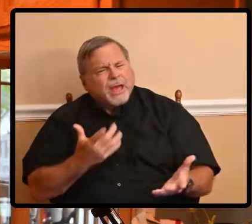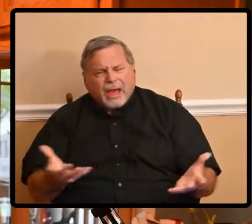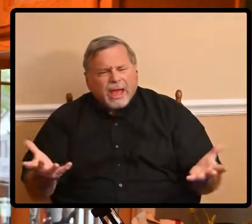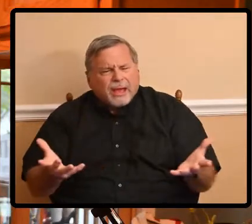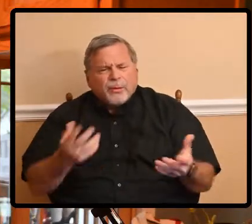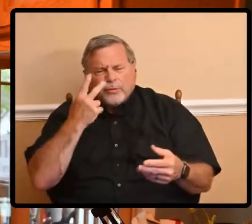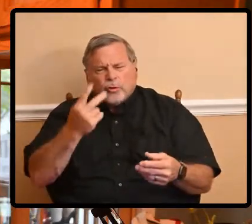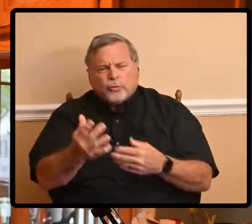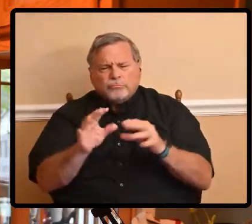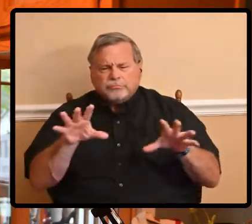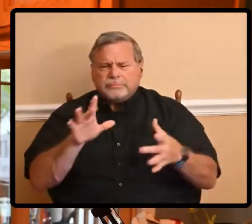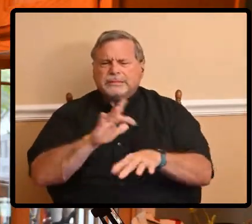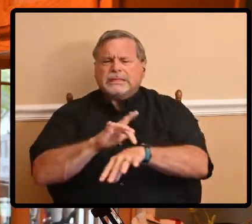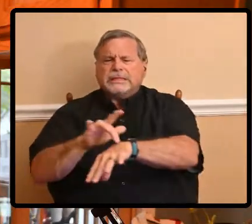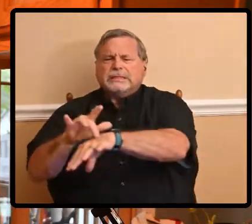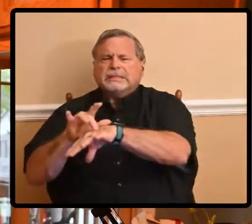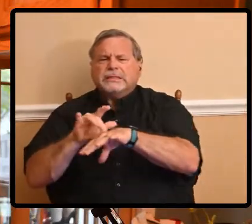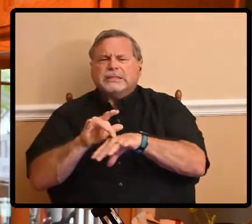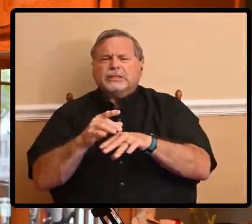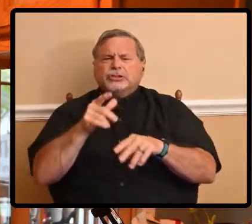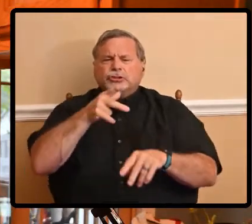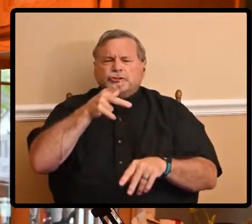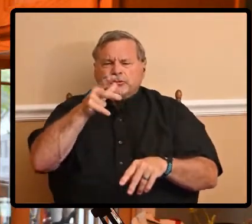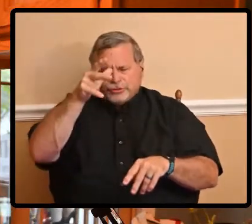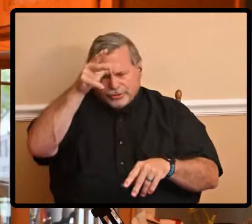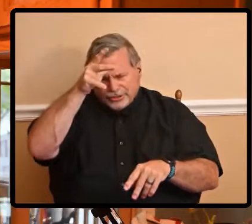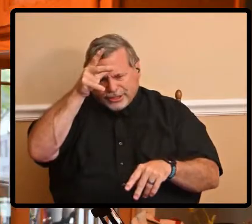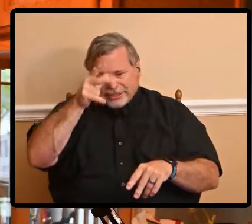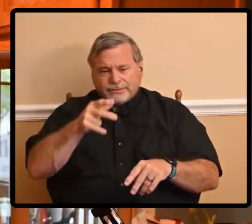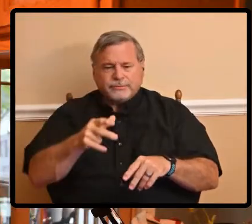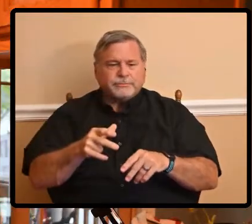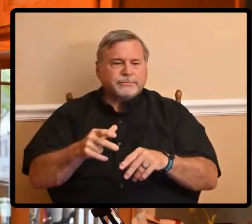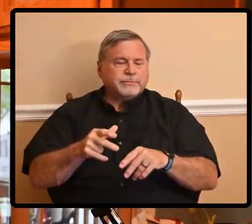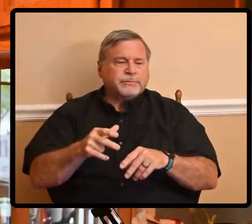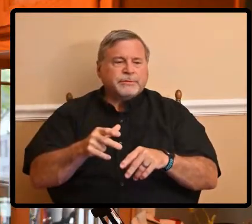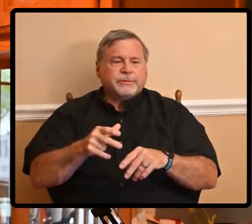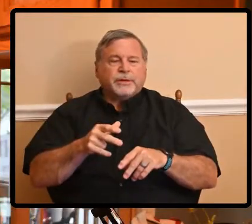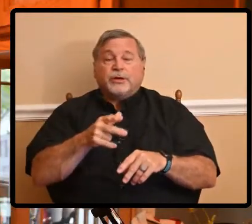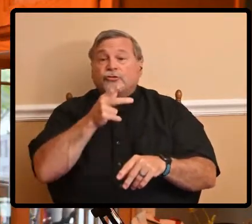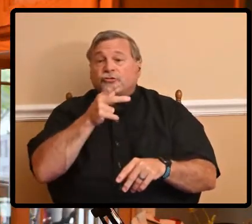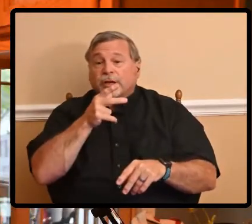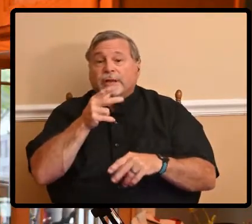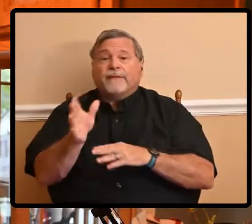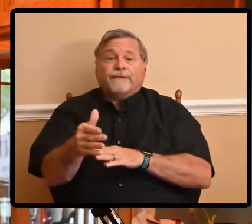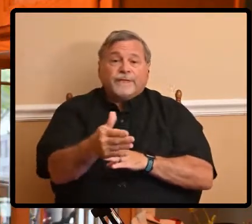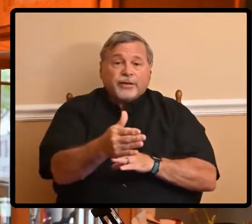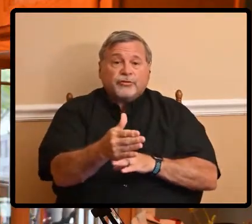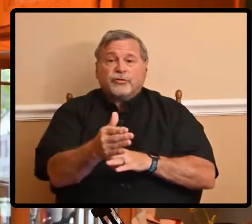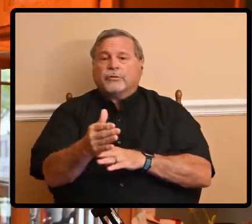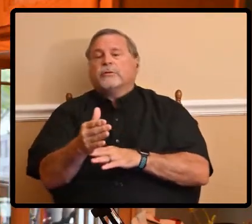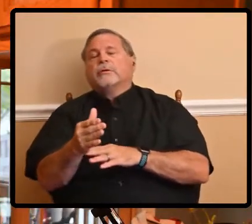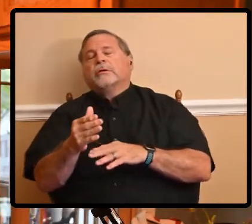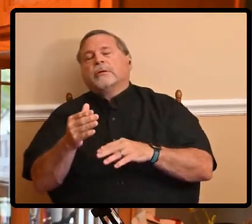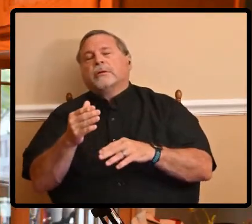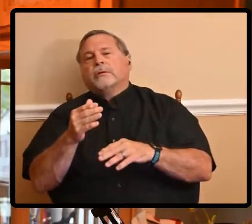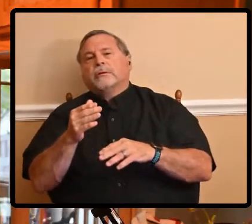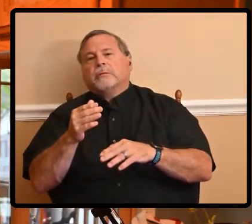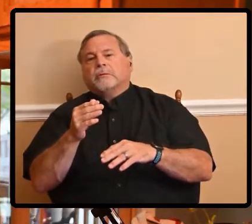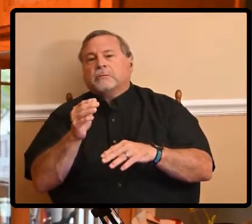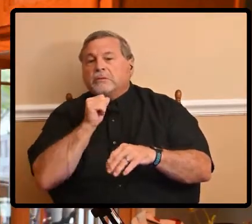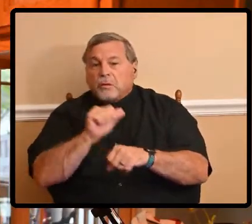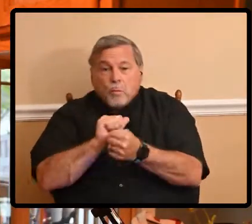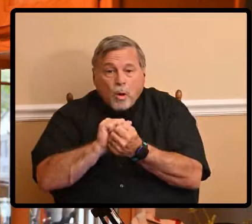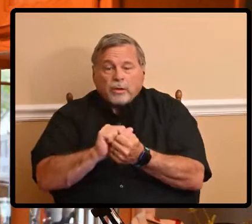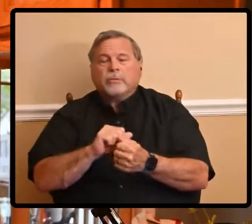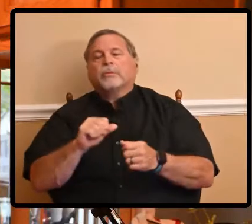say, hey, we saw you working with chicken and fish, never saw you clean your hands. Very important when you touch raw meat, no matter what kind, you wash your